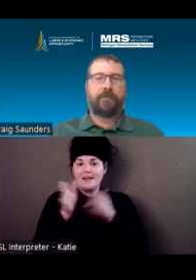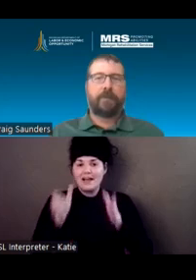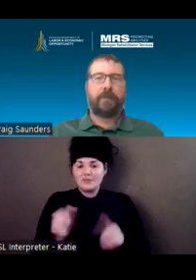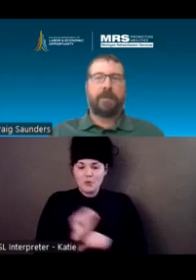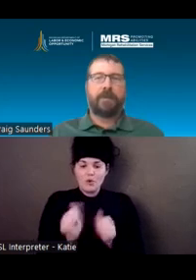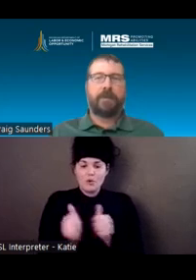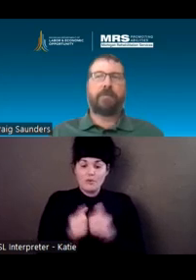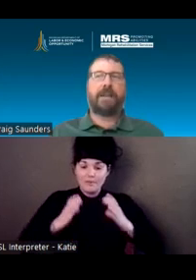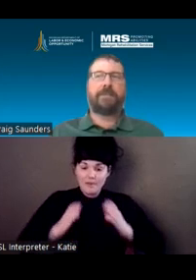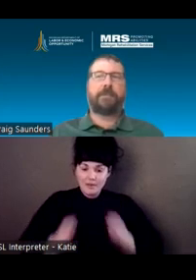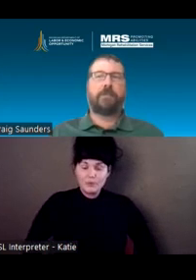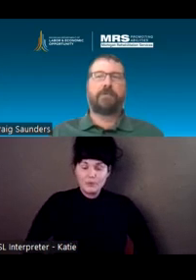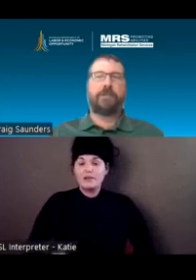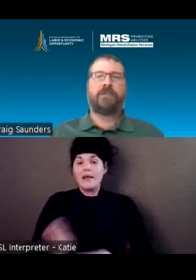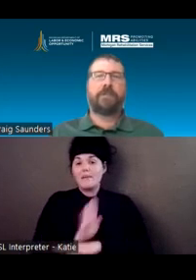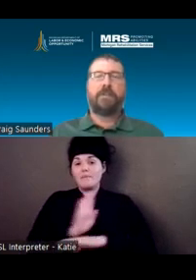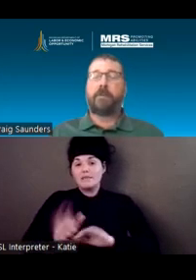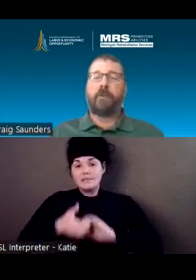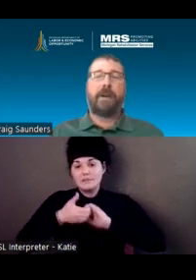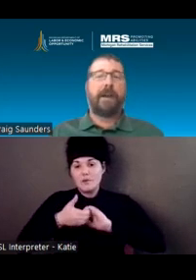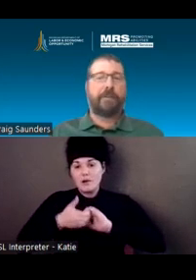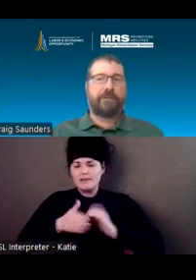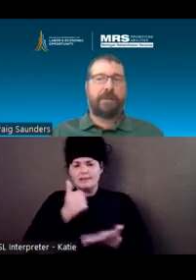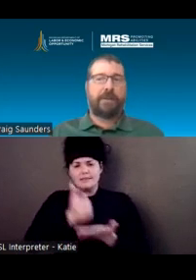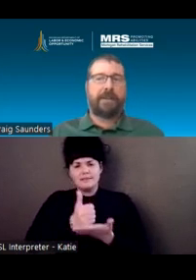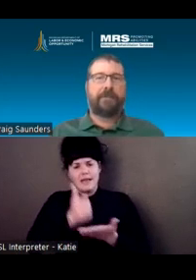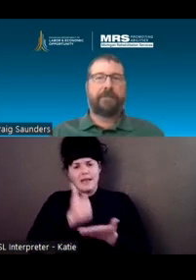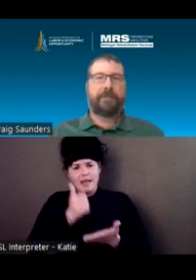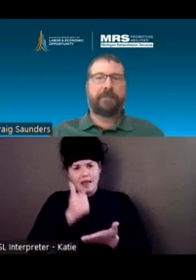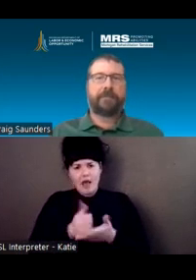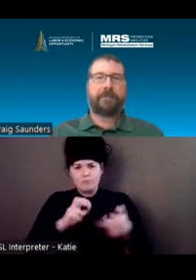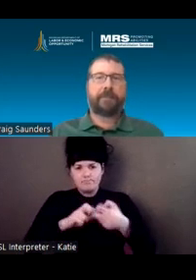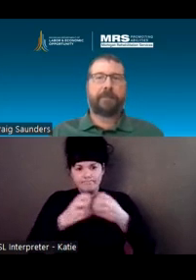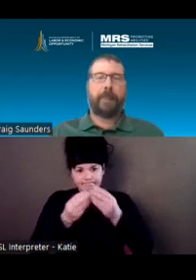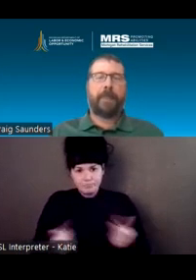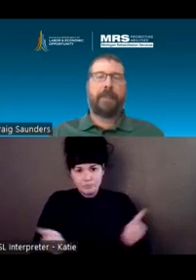partners to help provide solutions for their on-the-job needs.